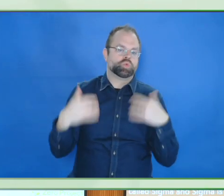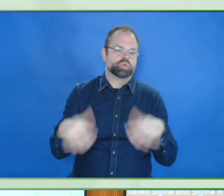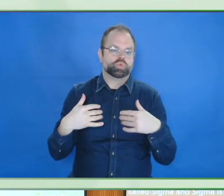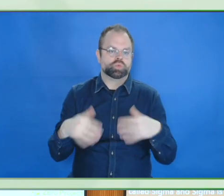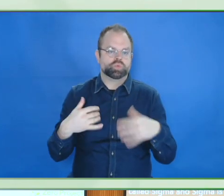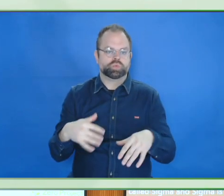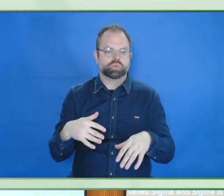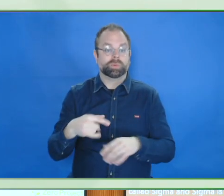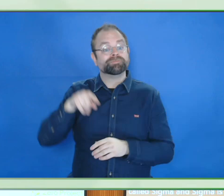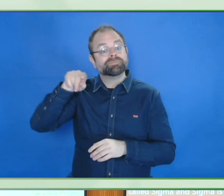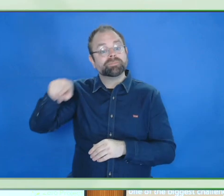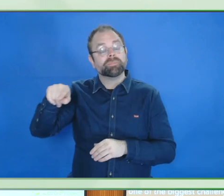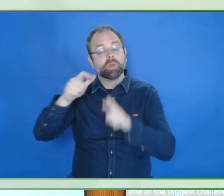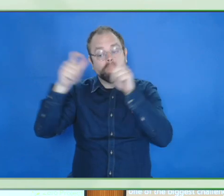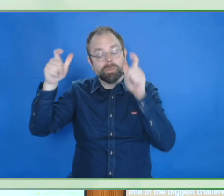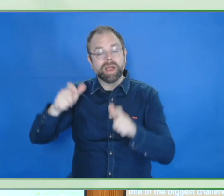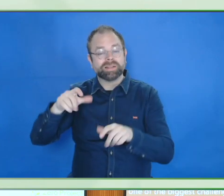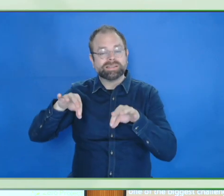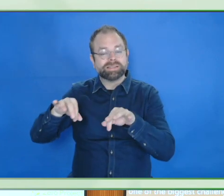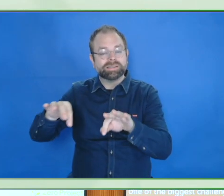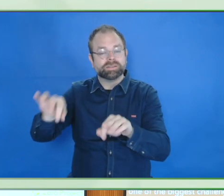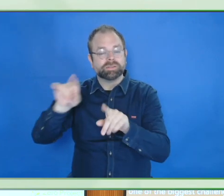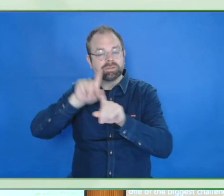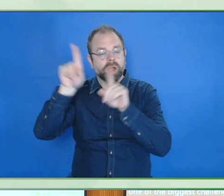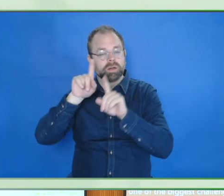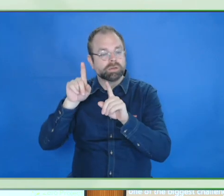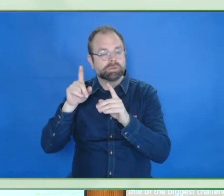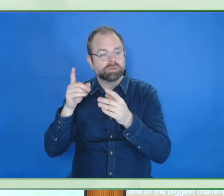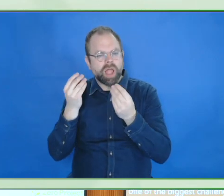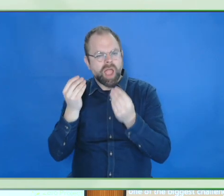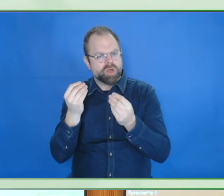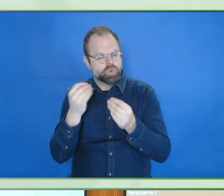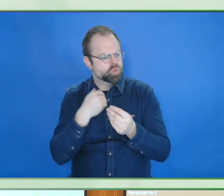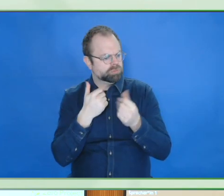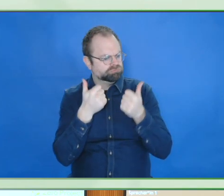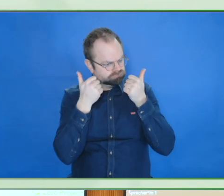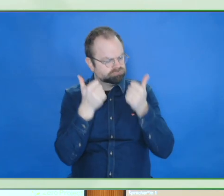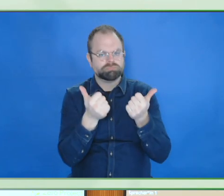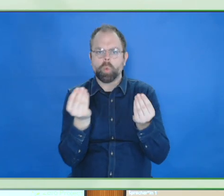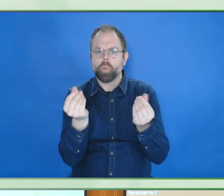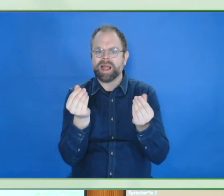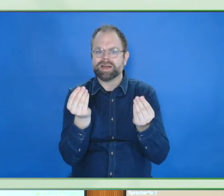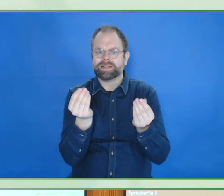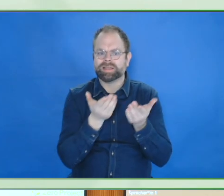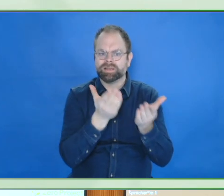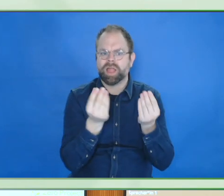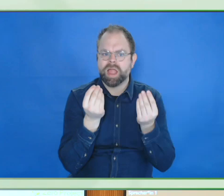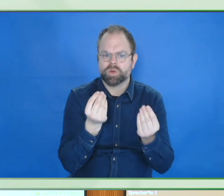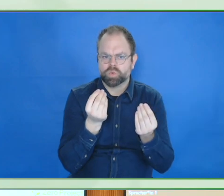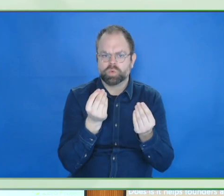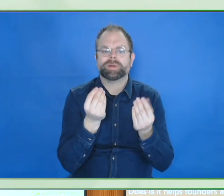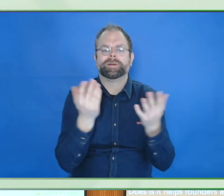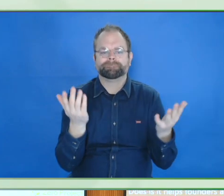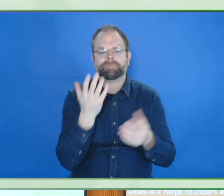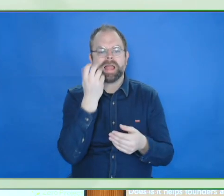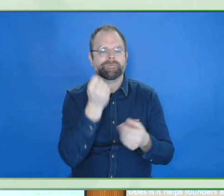is achieving product market fit. And what Sigma does is it helps founders along every step of their entrepreneurial journey, and